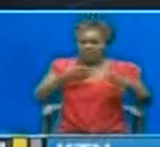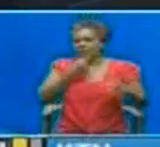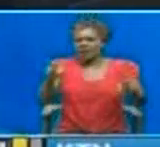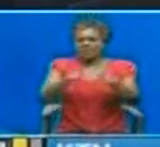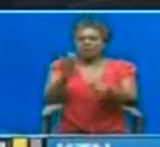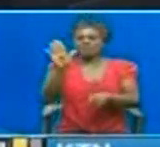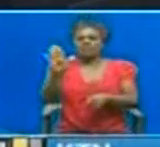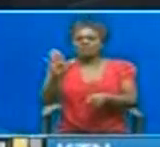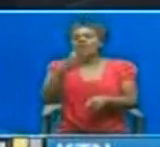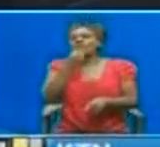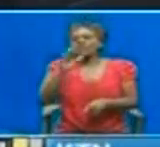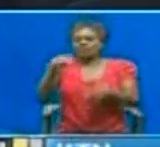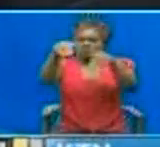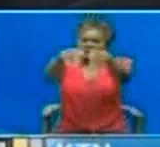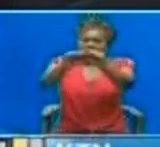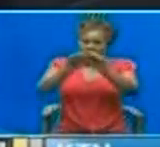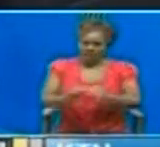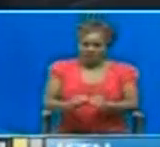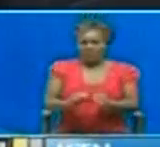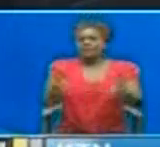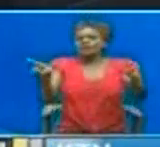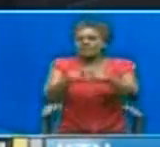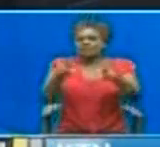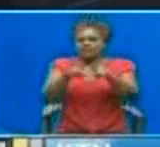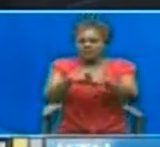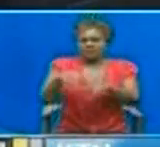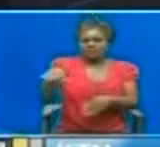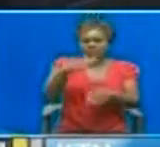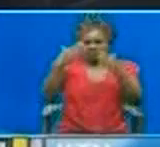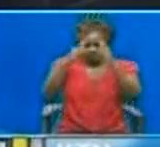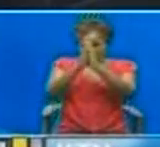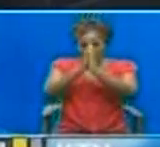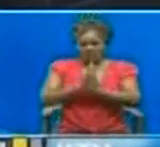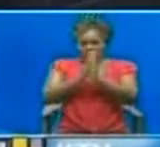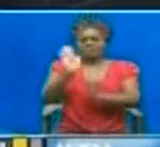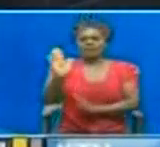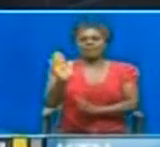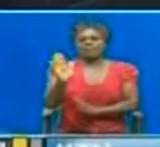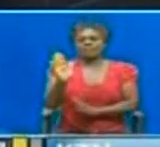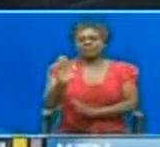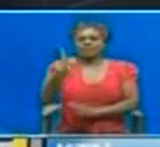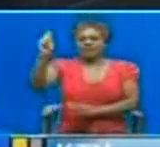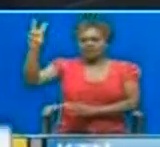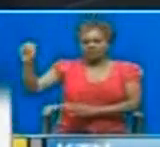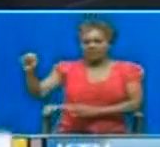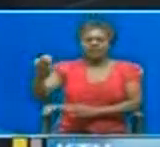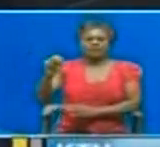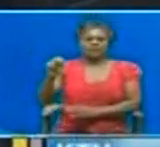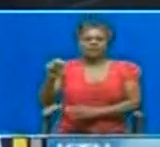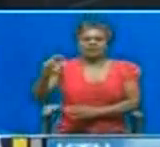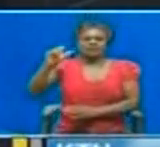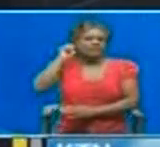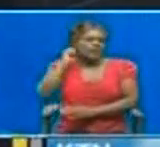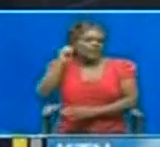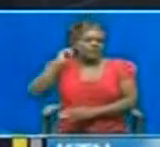son and a father to bury him, this according to their religious beliefs. Mercy Kandie, KTN, Kapsabet,